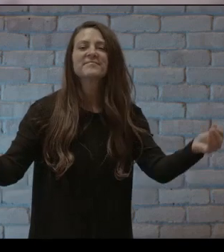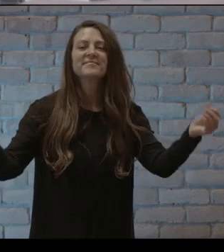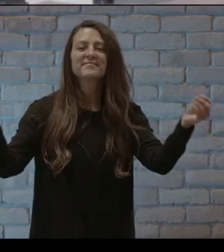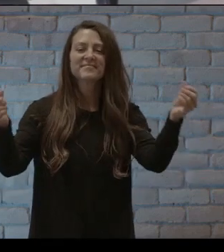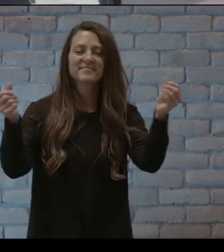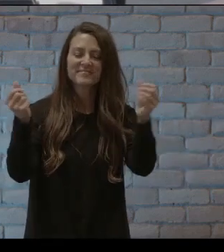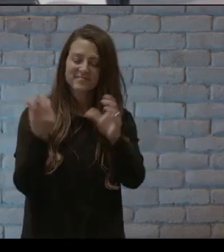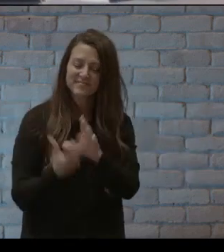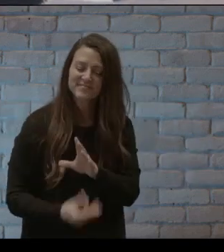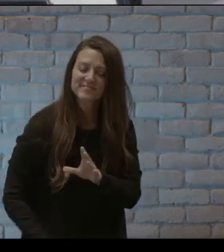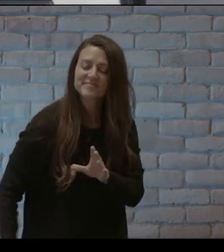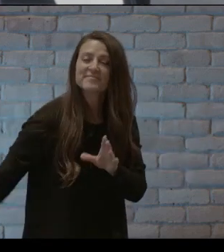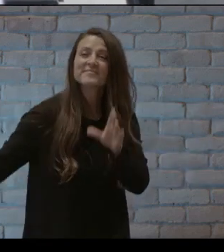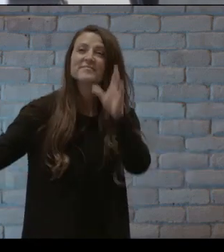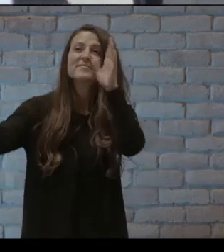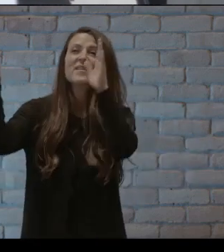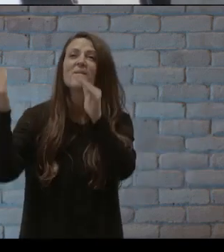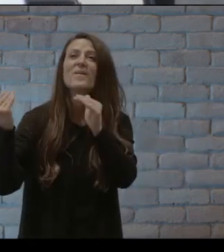Hope is on the